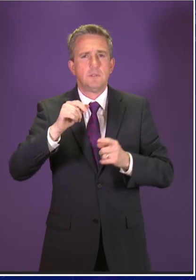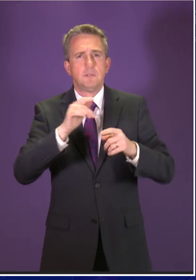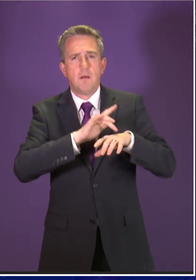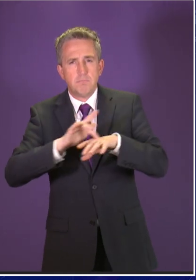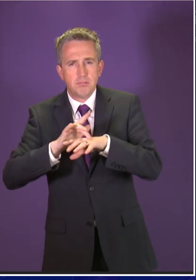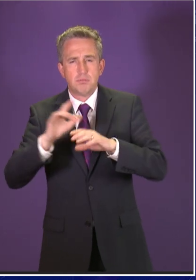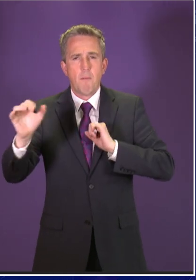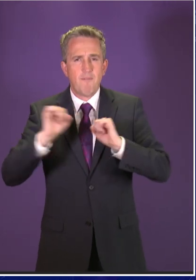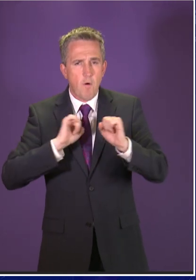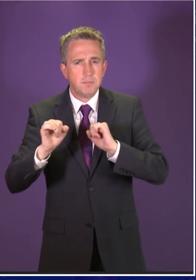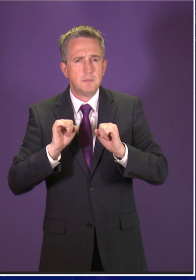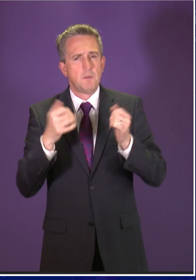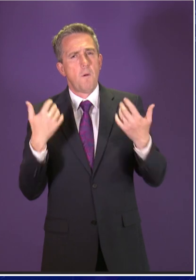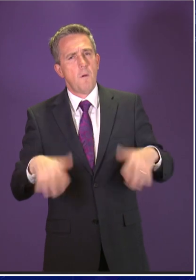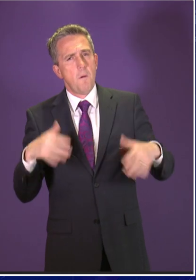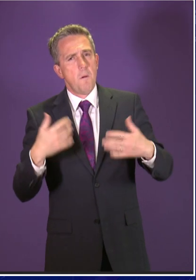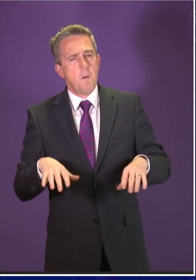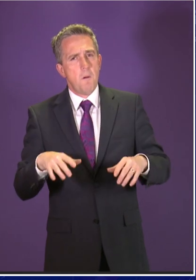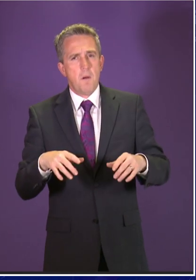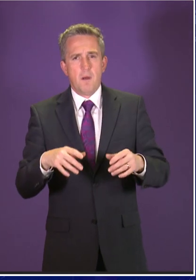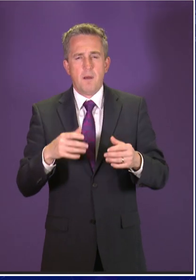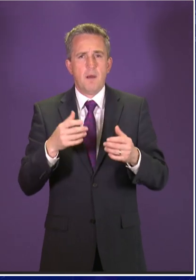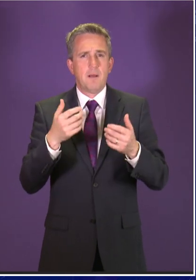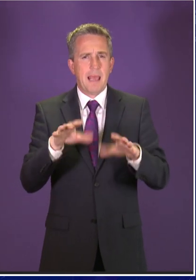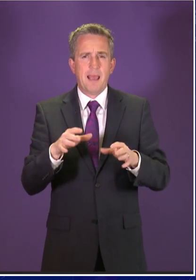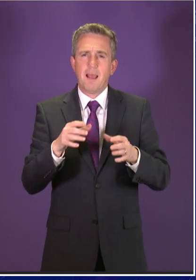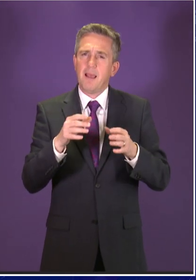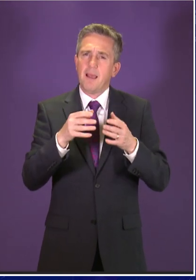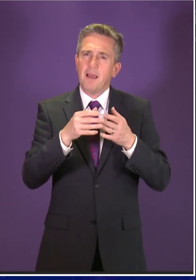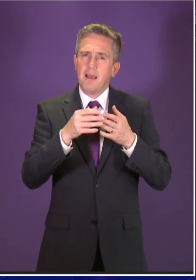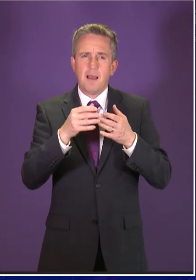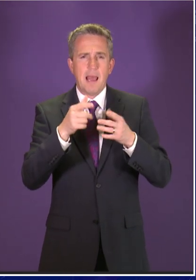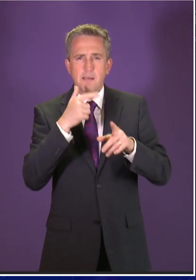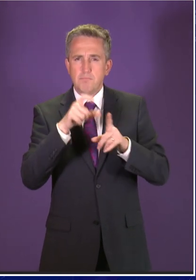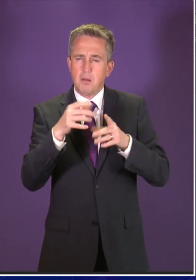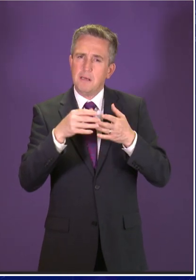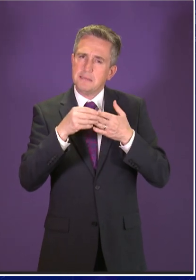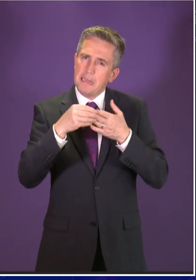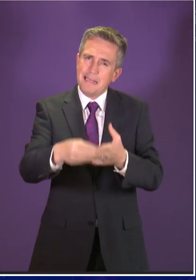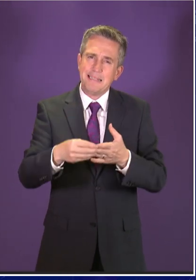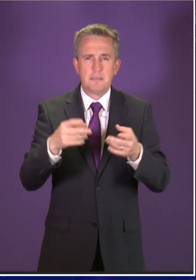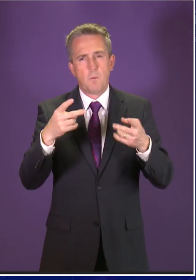the Scots have done in this wonderful city in championing culture, is truly